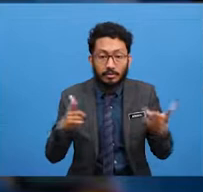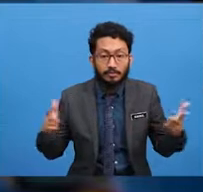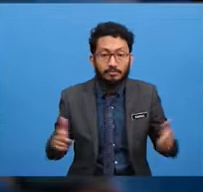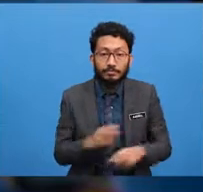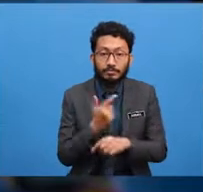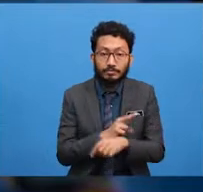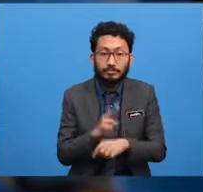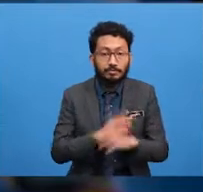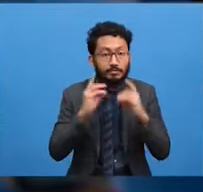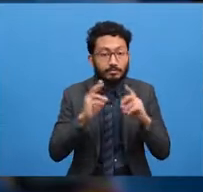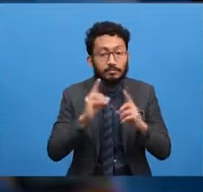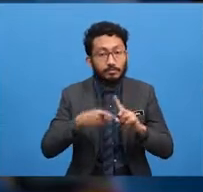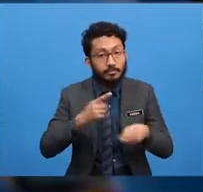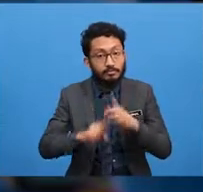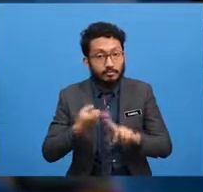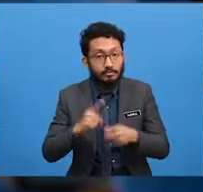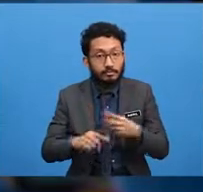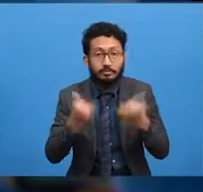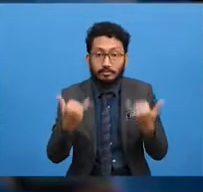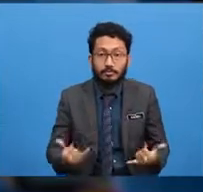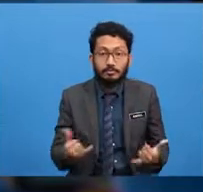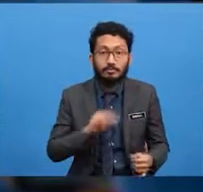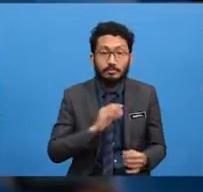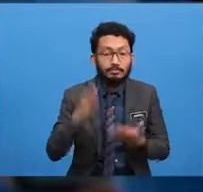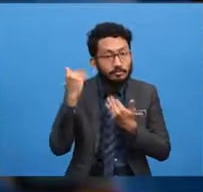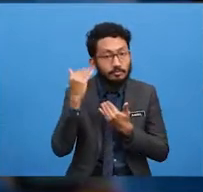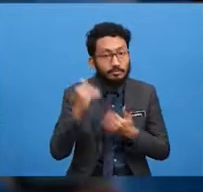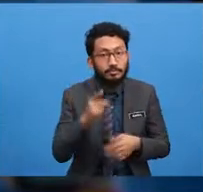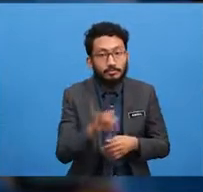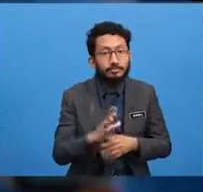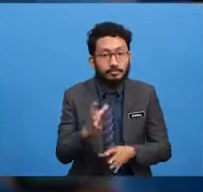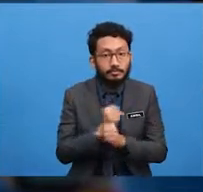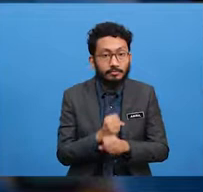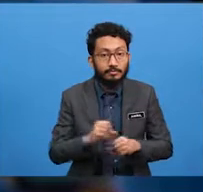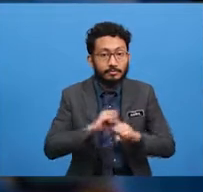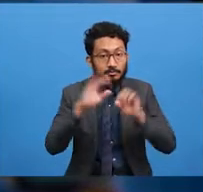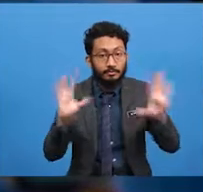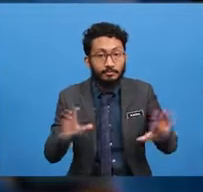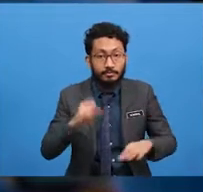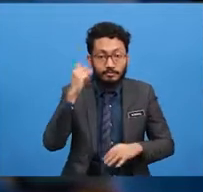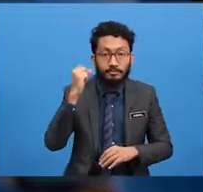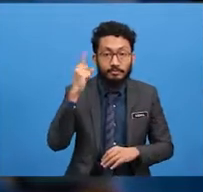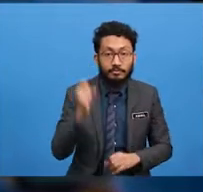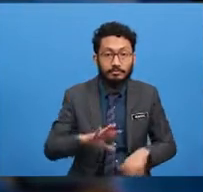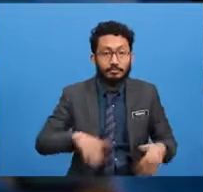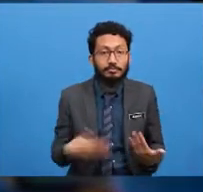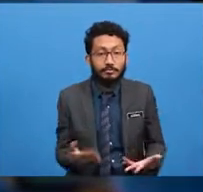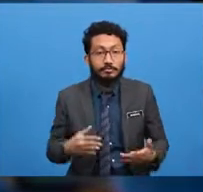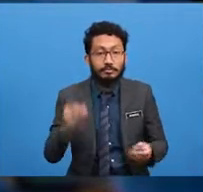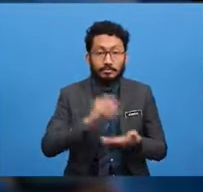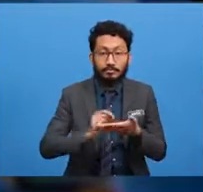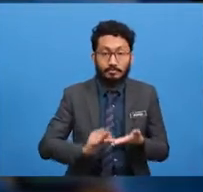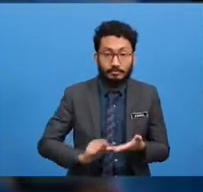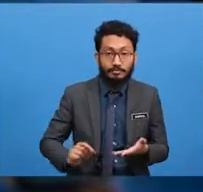friend. So now, I hope you've got a clearer understanding on how to write your